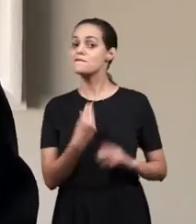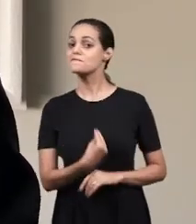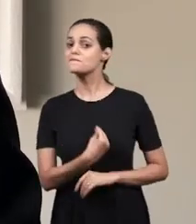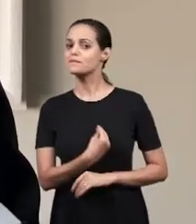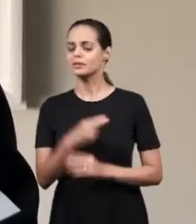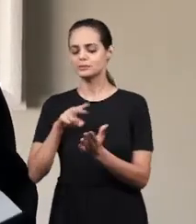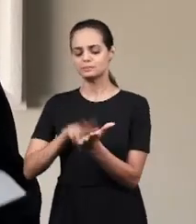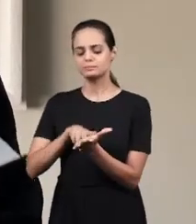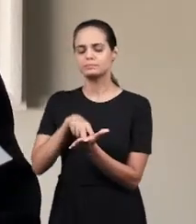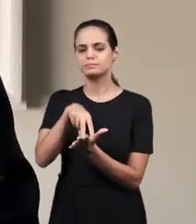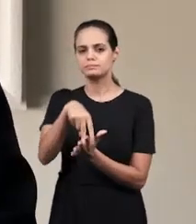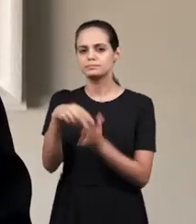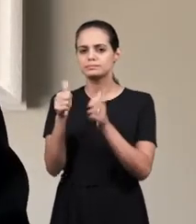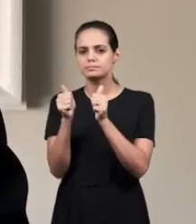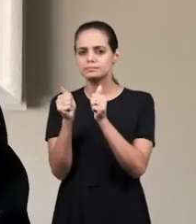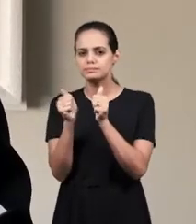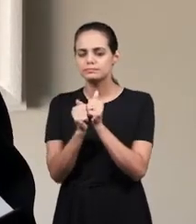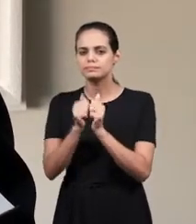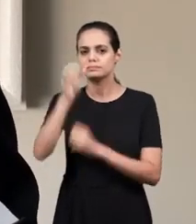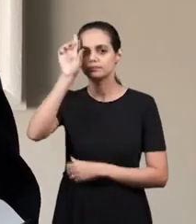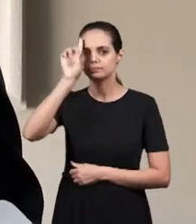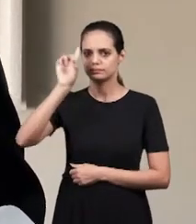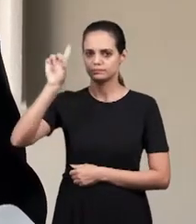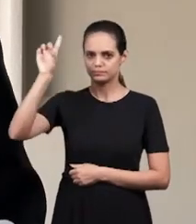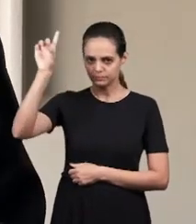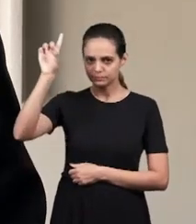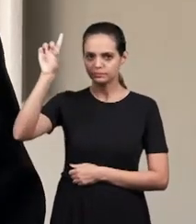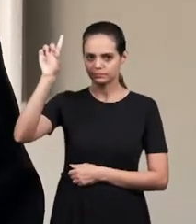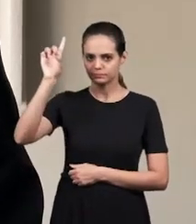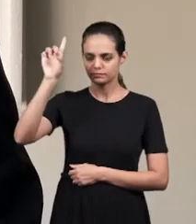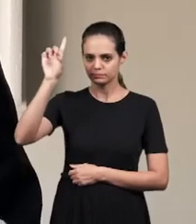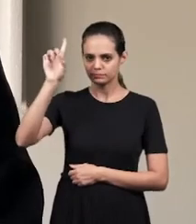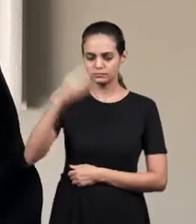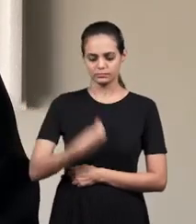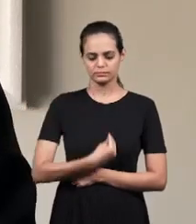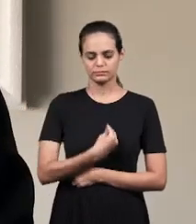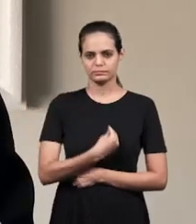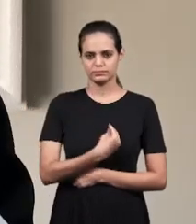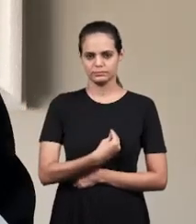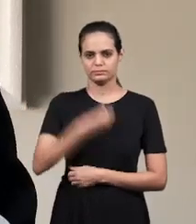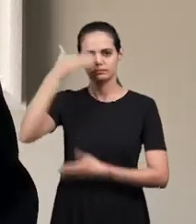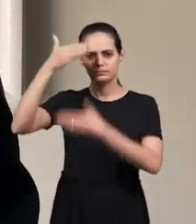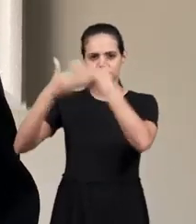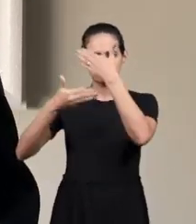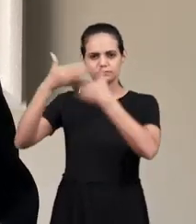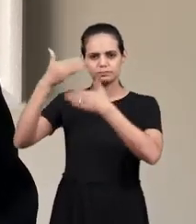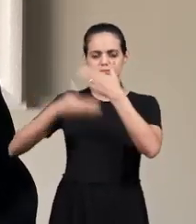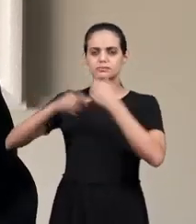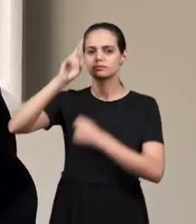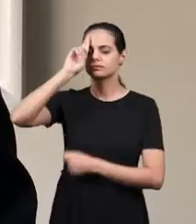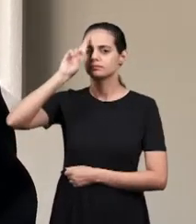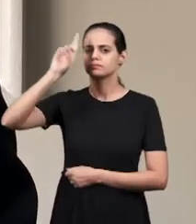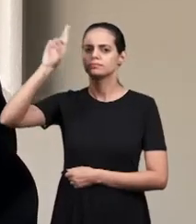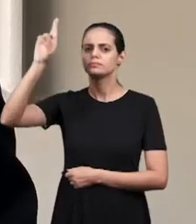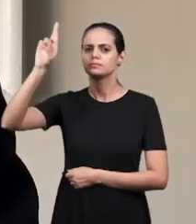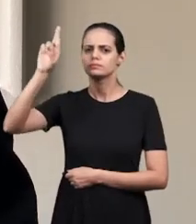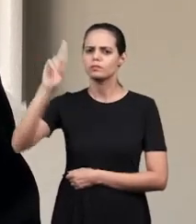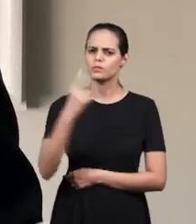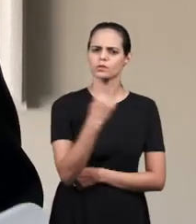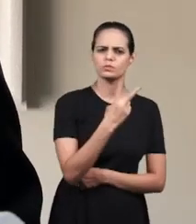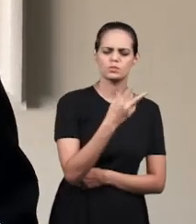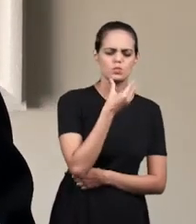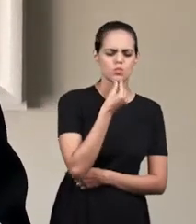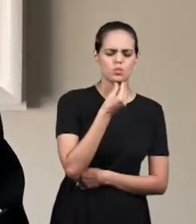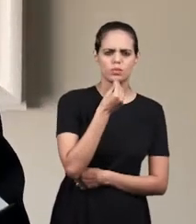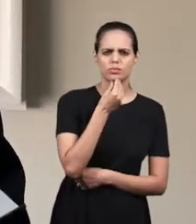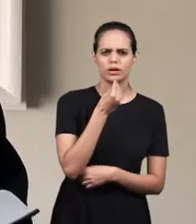new life in the presence of the Lord. We cannot be allowed to be taken as that men were by their